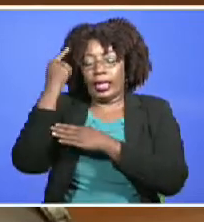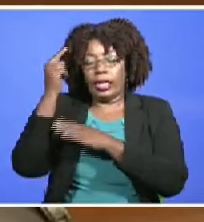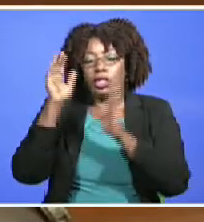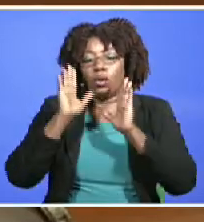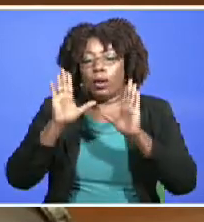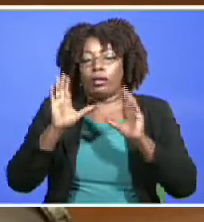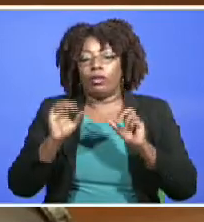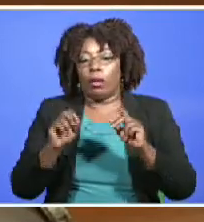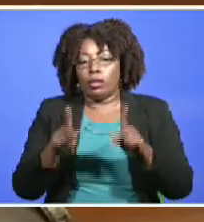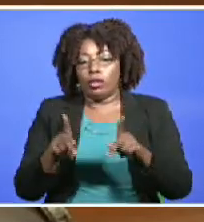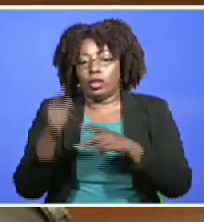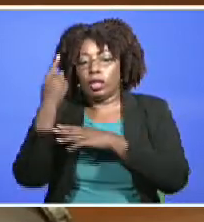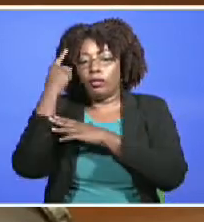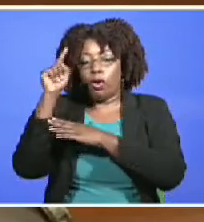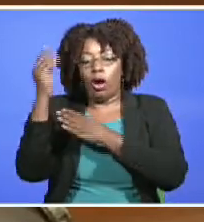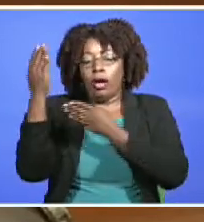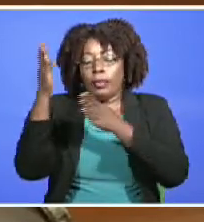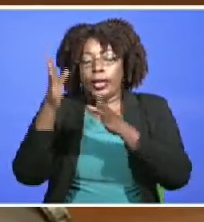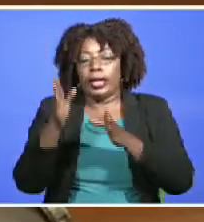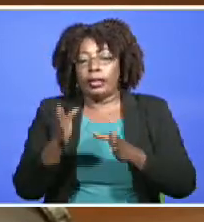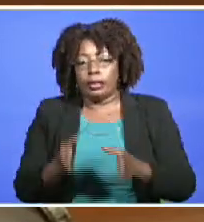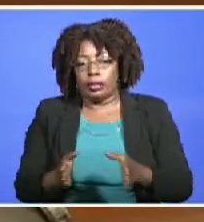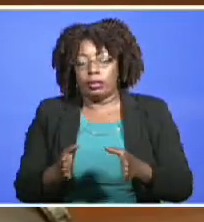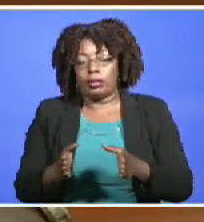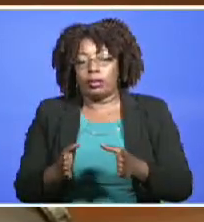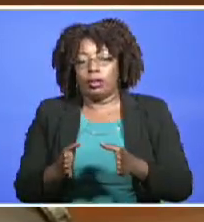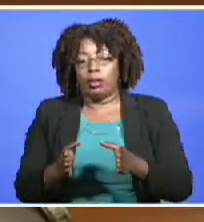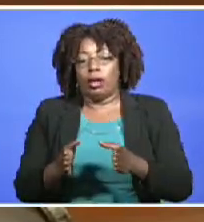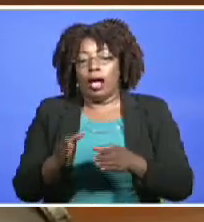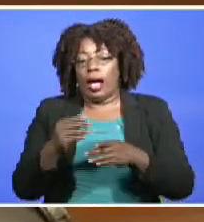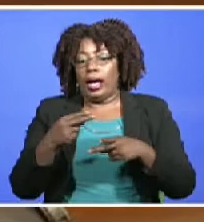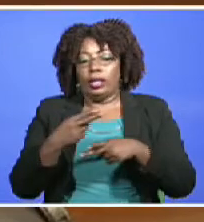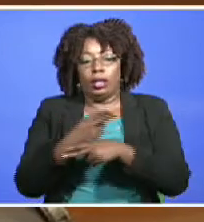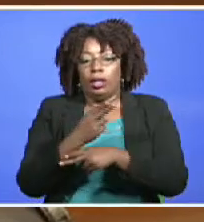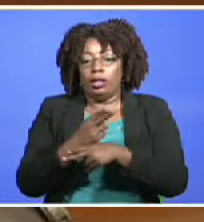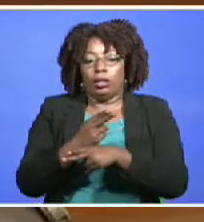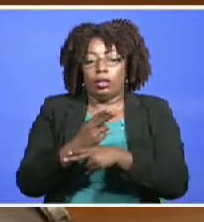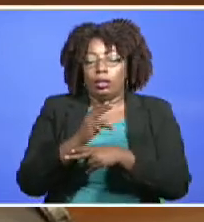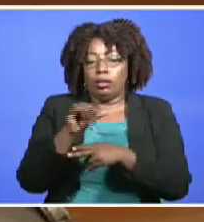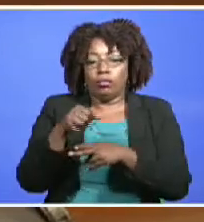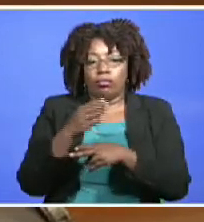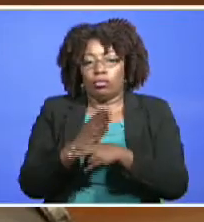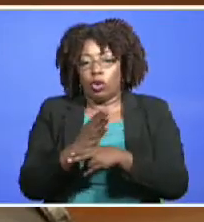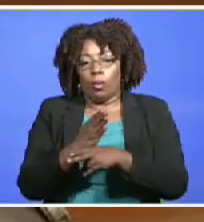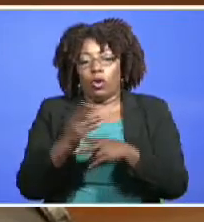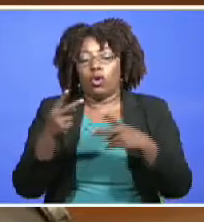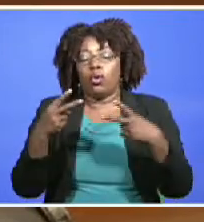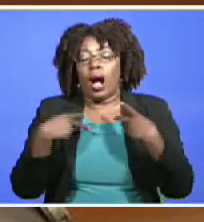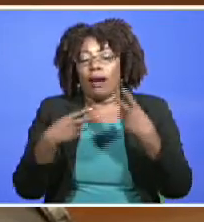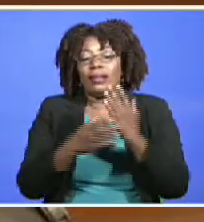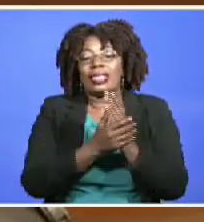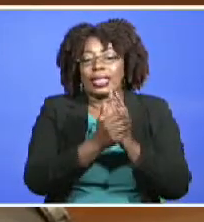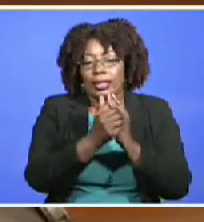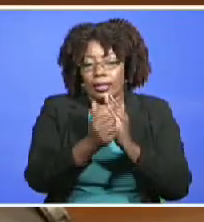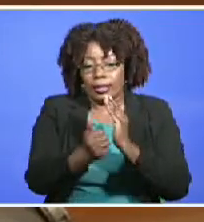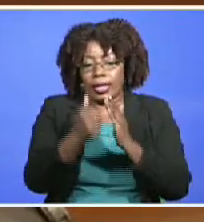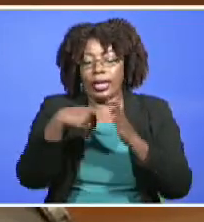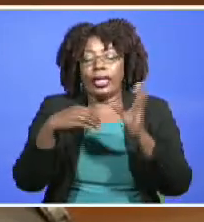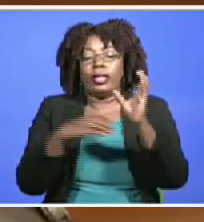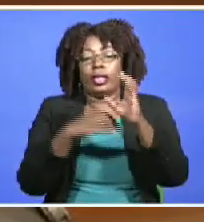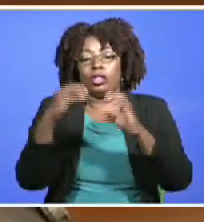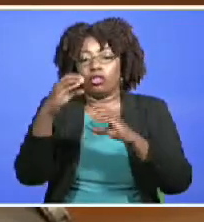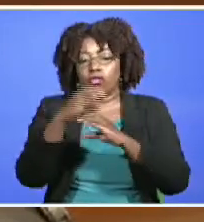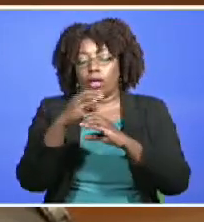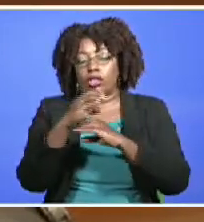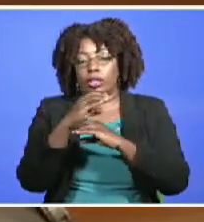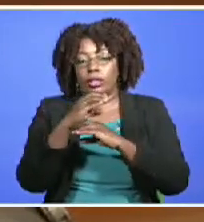opportunity for Bahamian citizens who are unemployed, who have skills in the construction industry, to